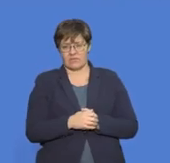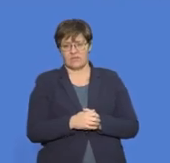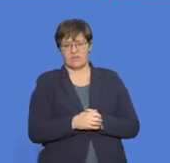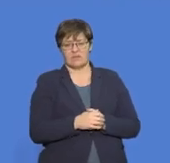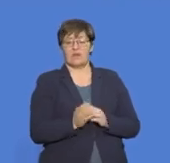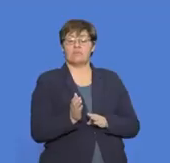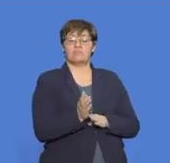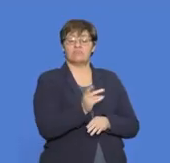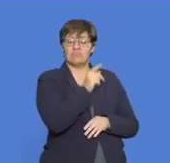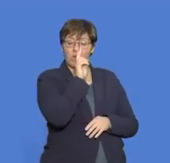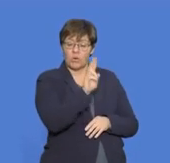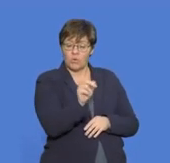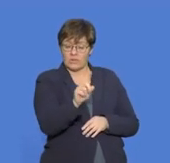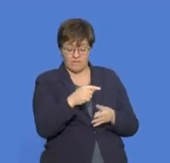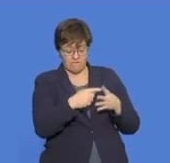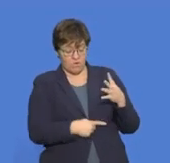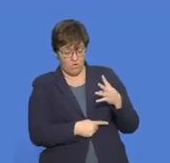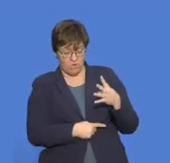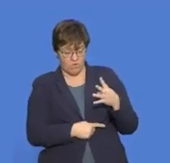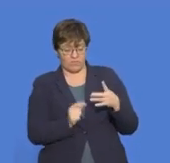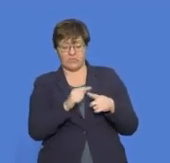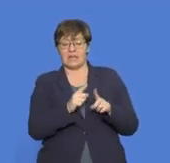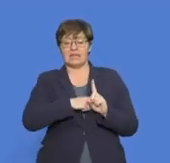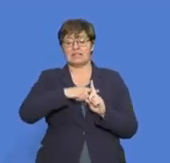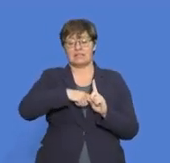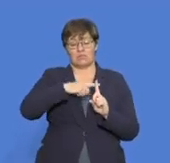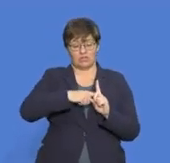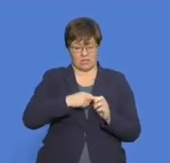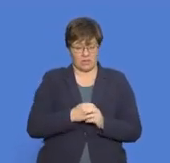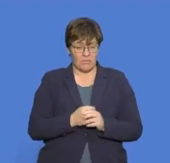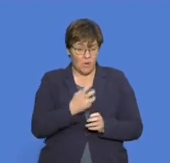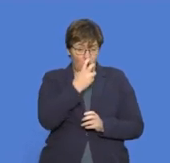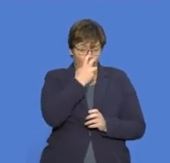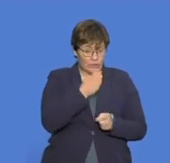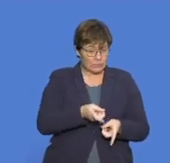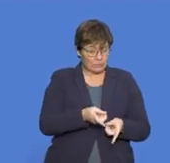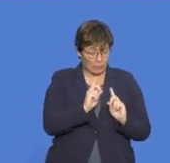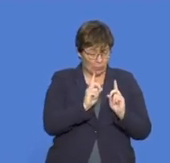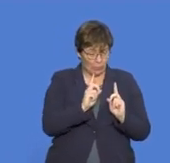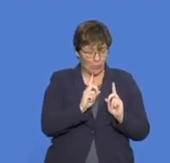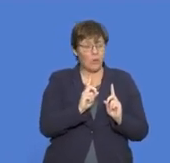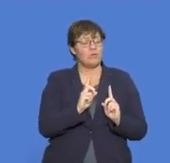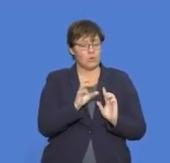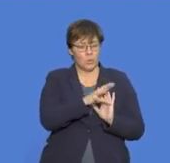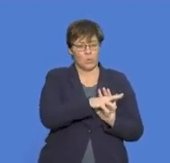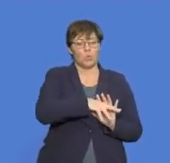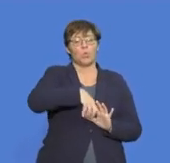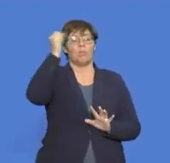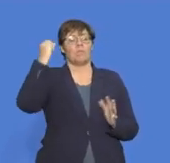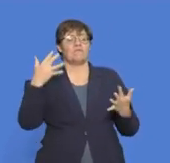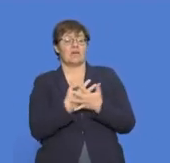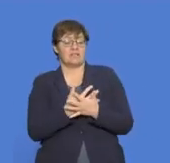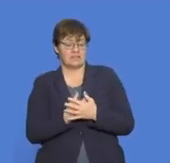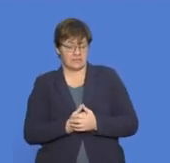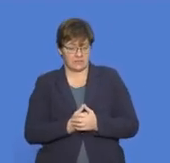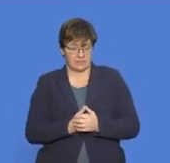four we're going to be looking at are temperature. If it's hotter, do plants lose water